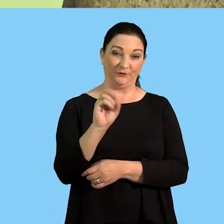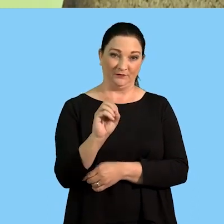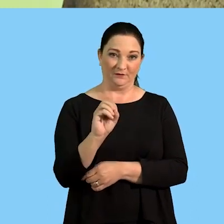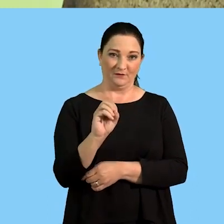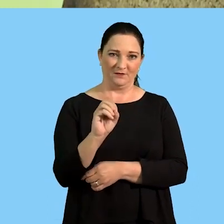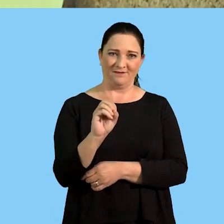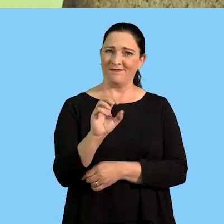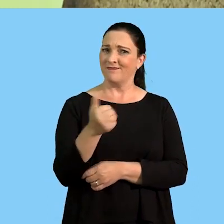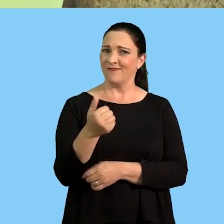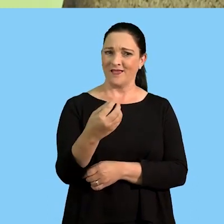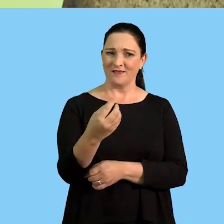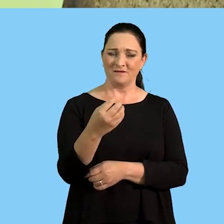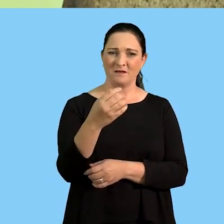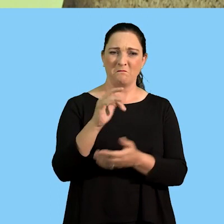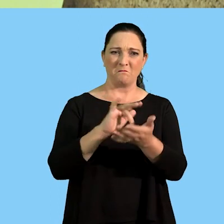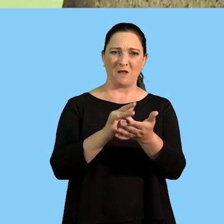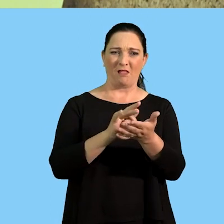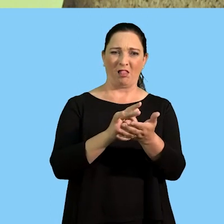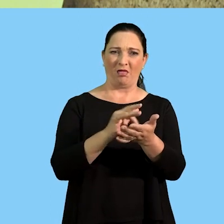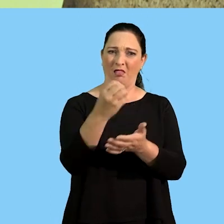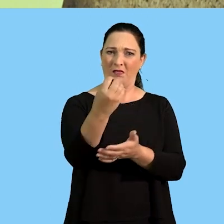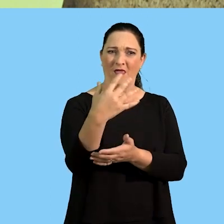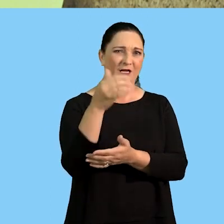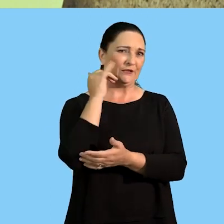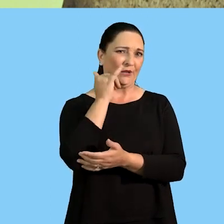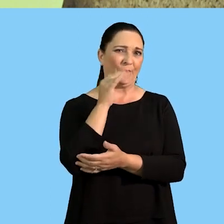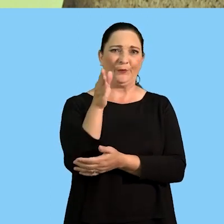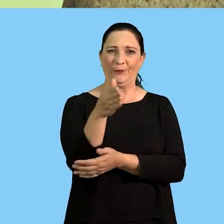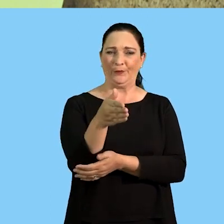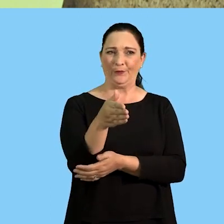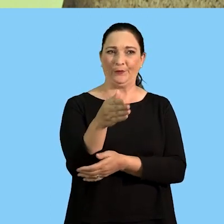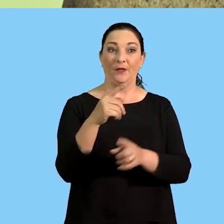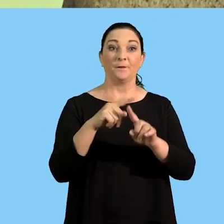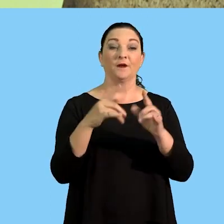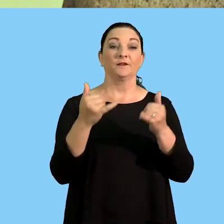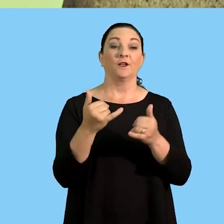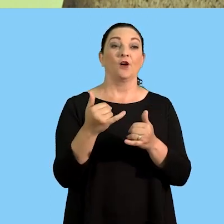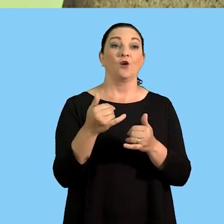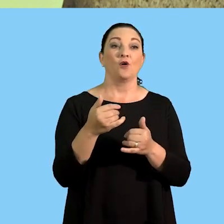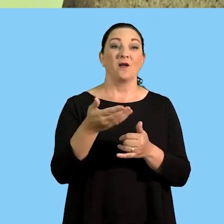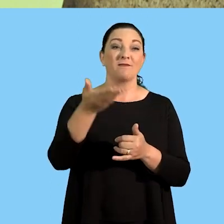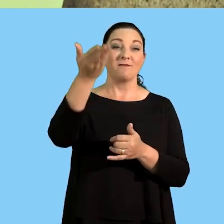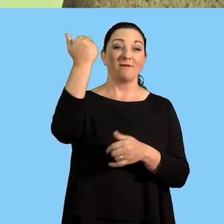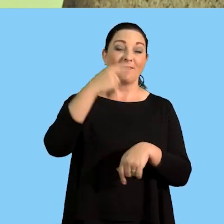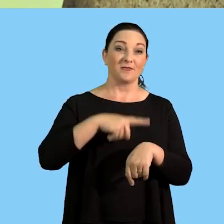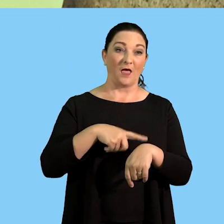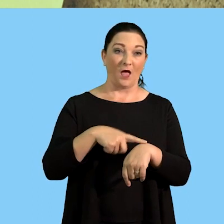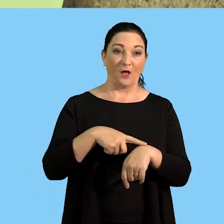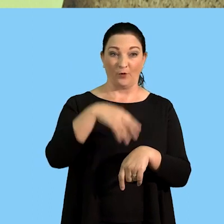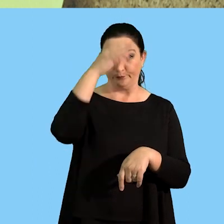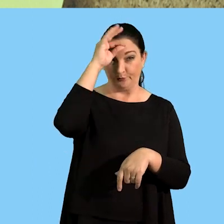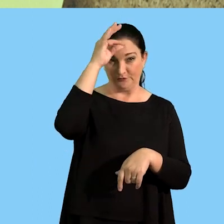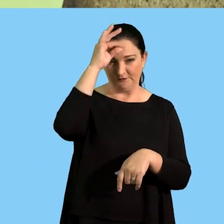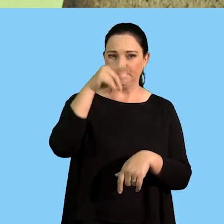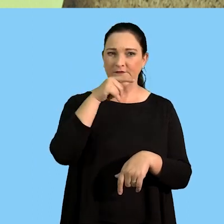1920, traffic lights did not have a yellow light. A Detroit police officer named William Potts added